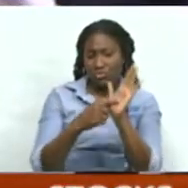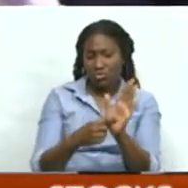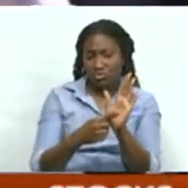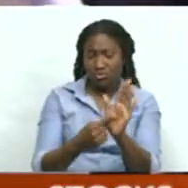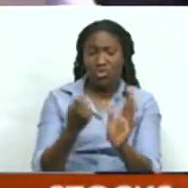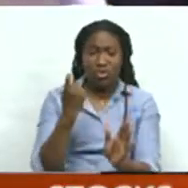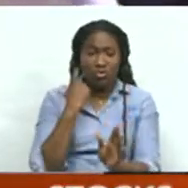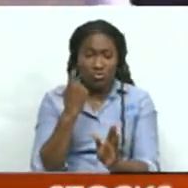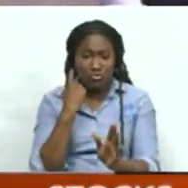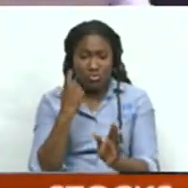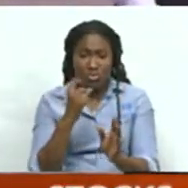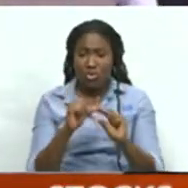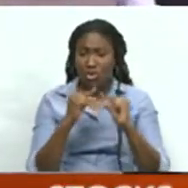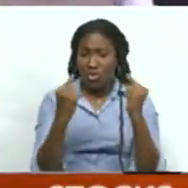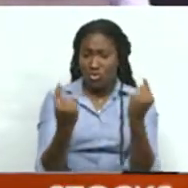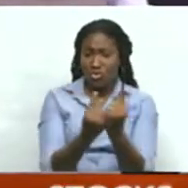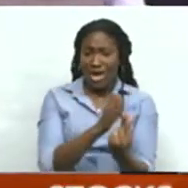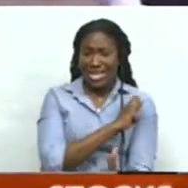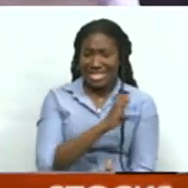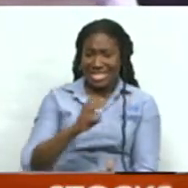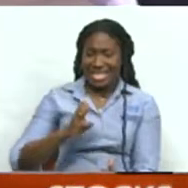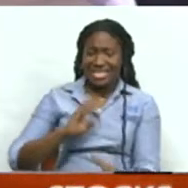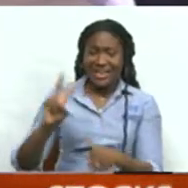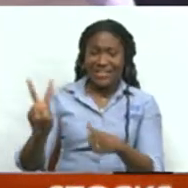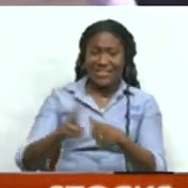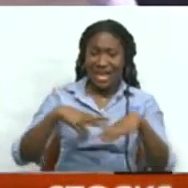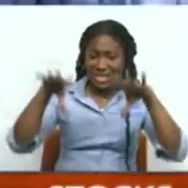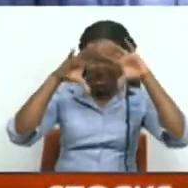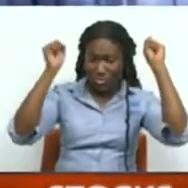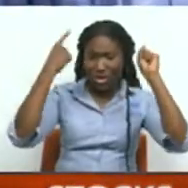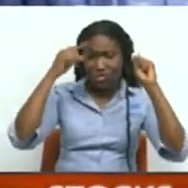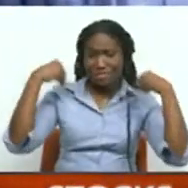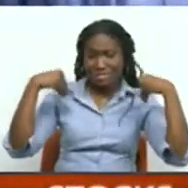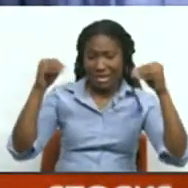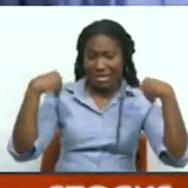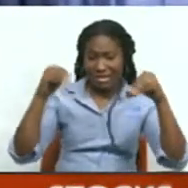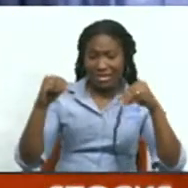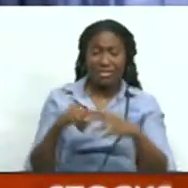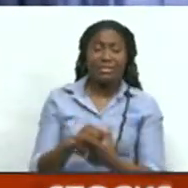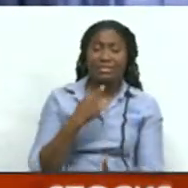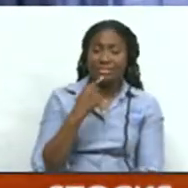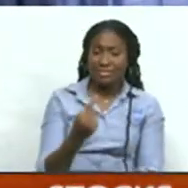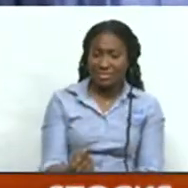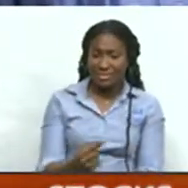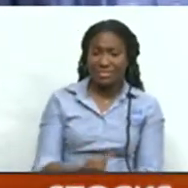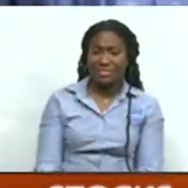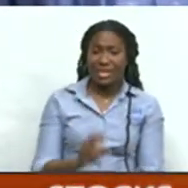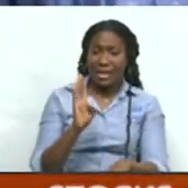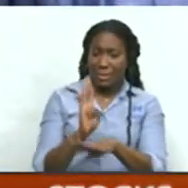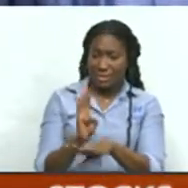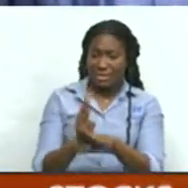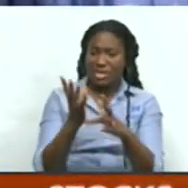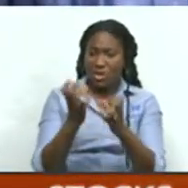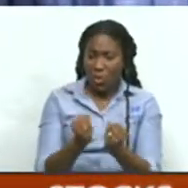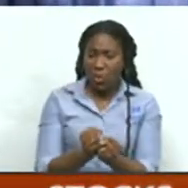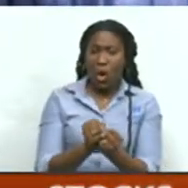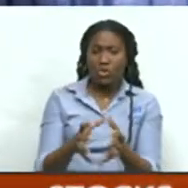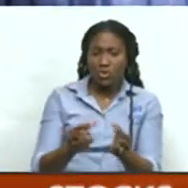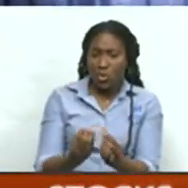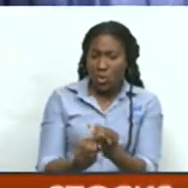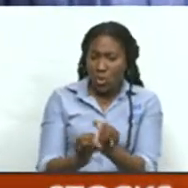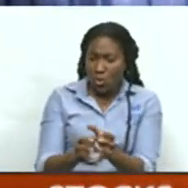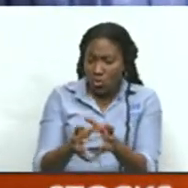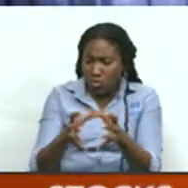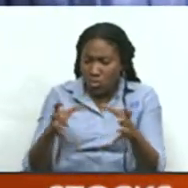group's executive vice president of sales and marketing, Paul Kublal Singh, says the business wants to expand as it has outgrown its